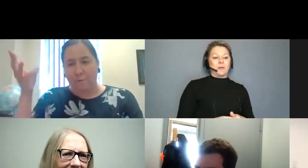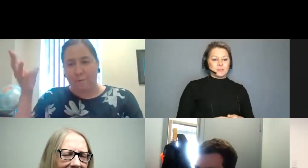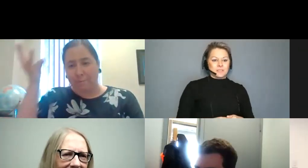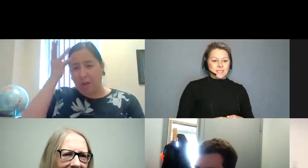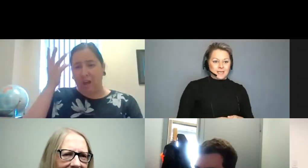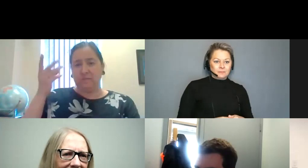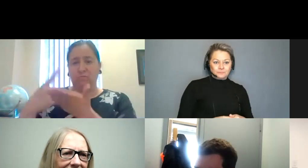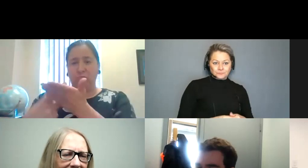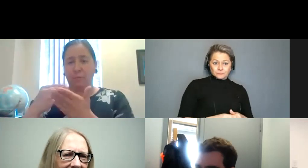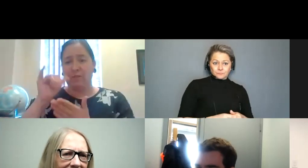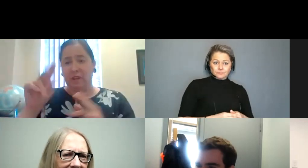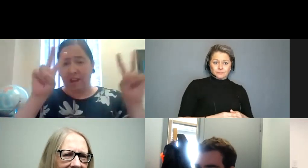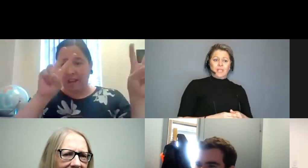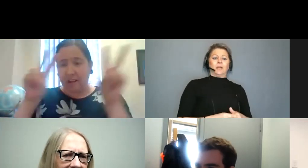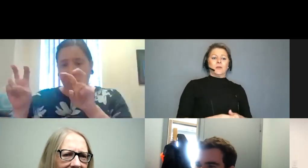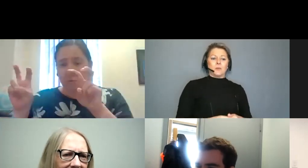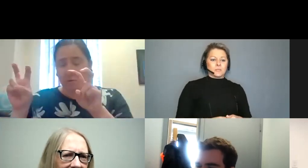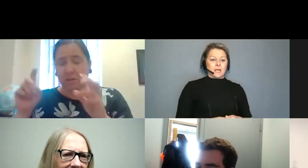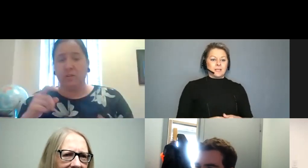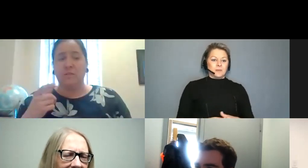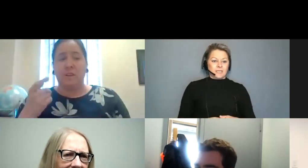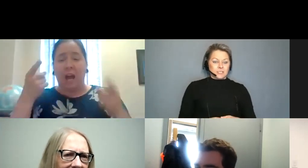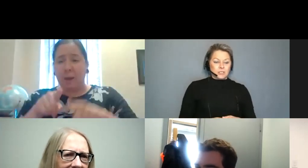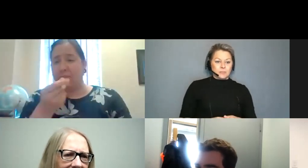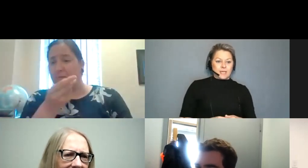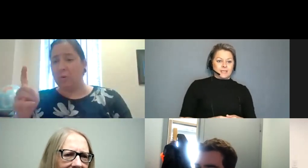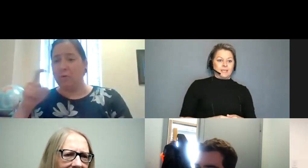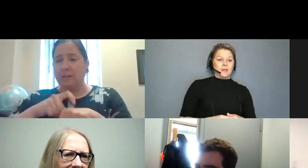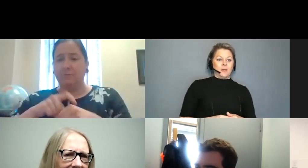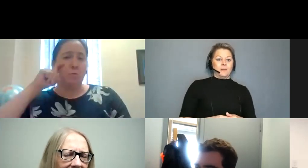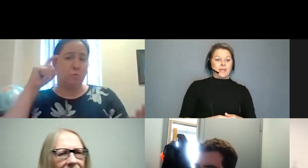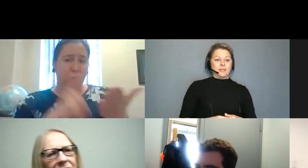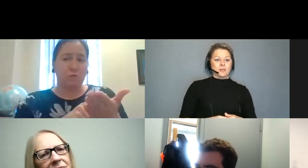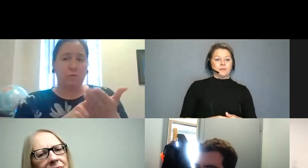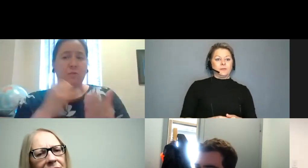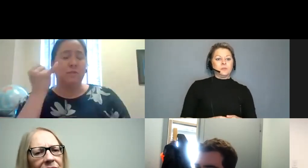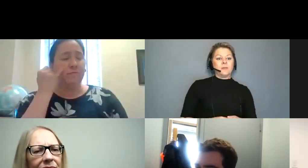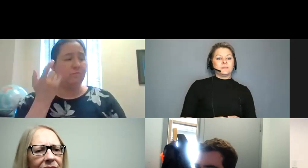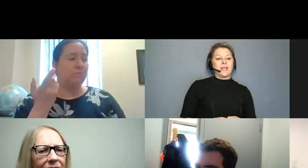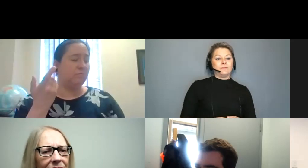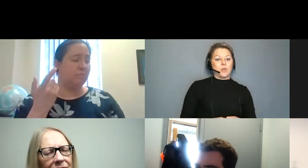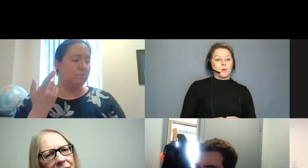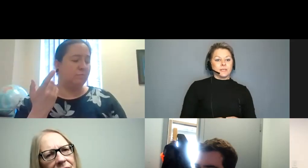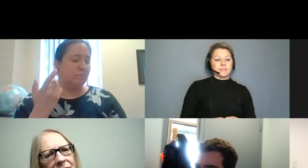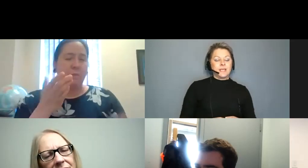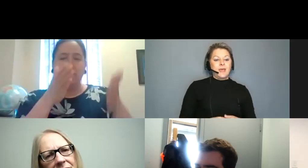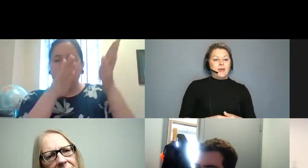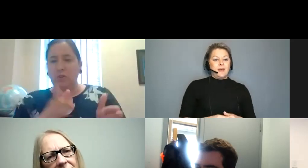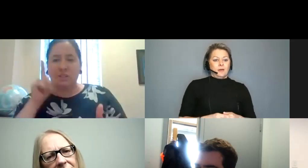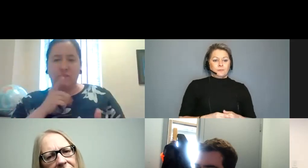what Miles was saying. I know that we were talking about the issues that had come up, and there have been a few times that I have